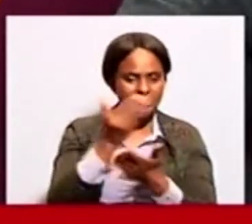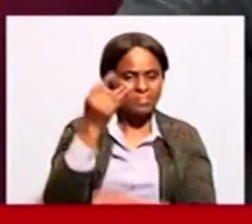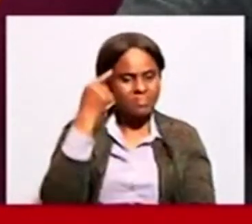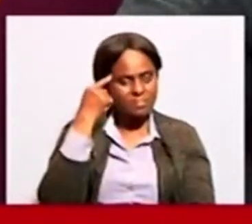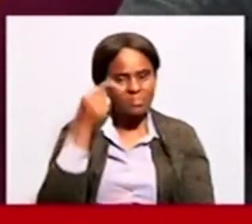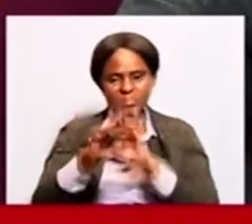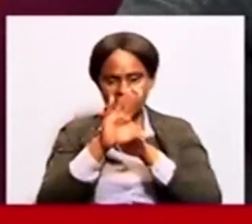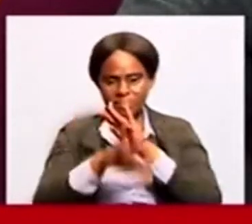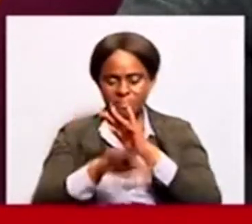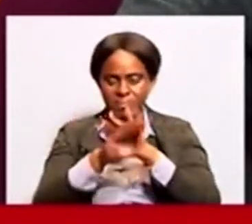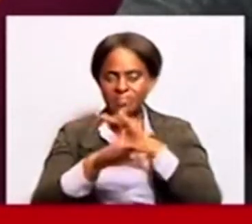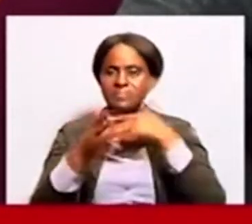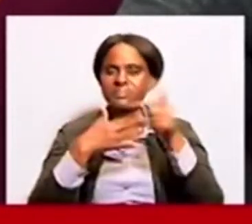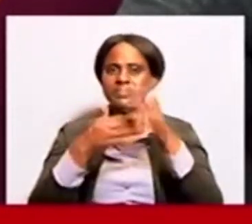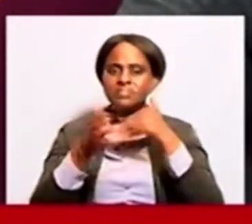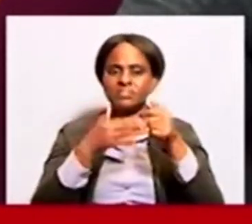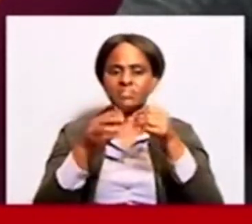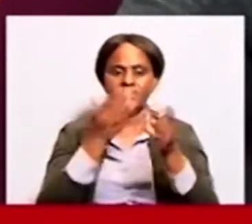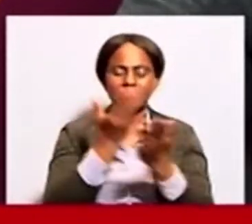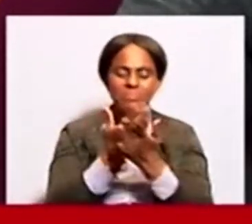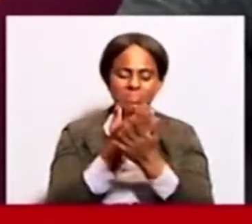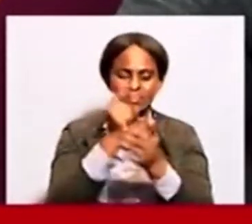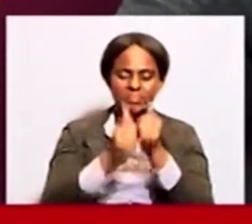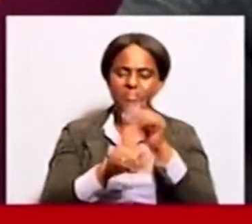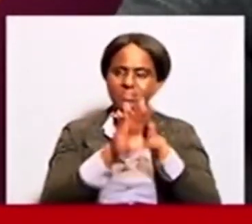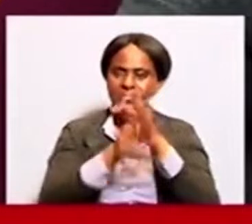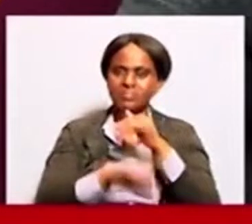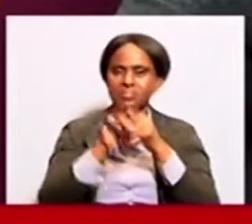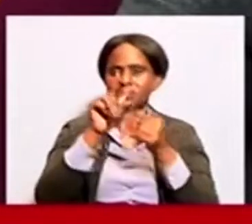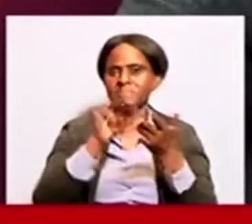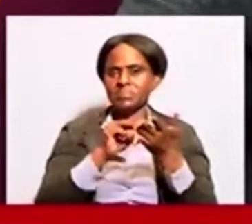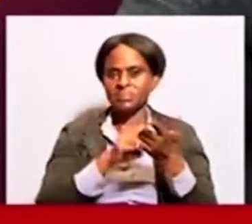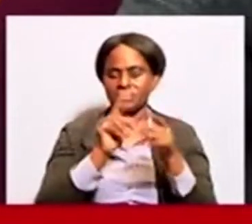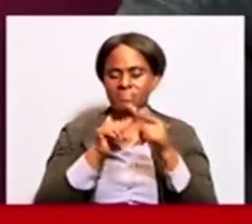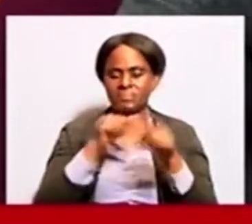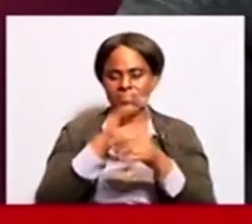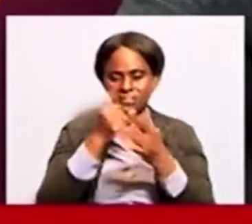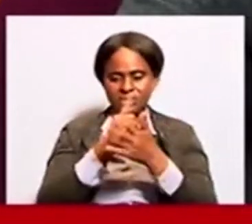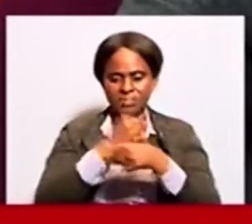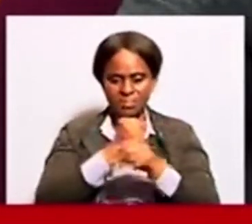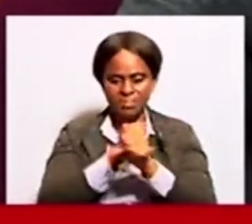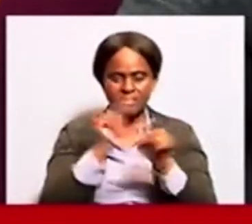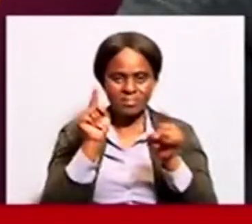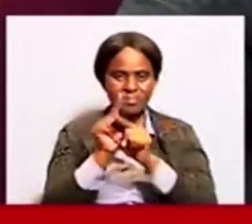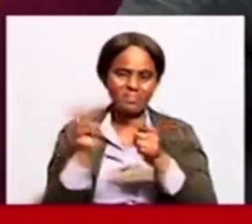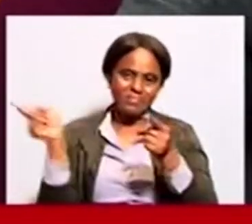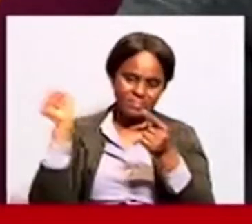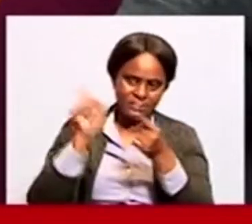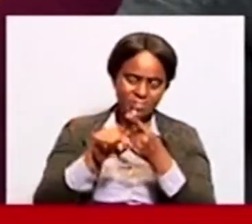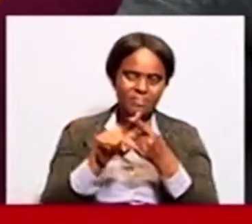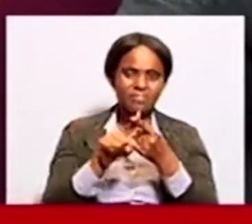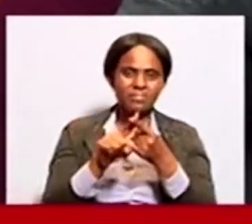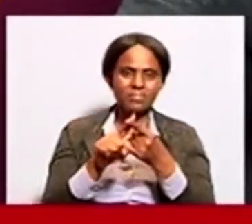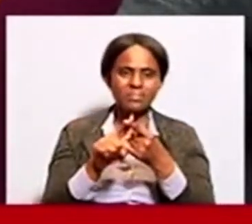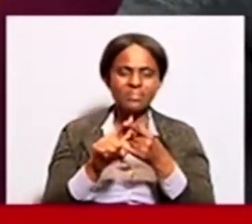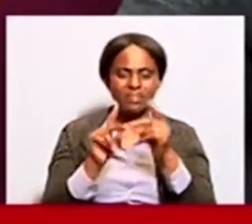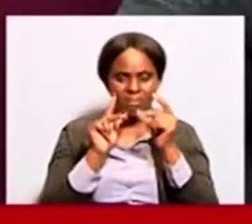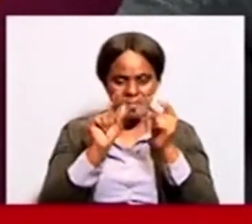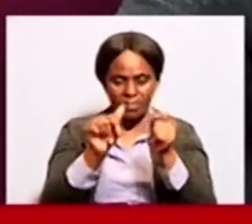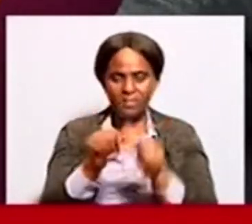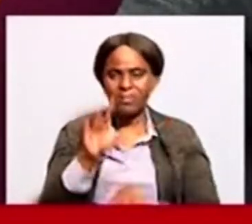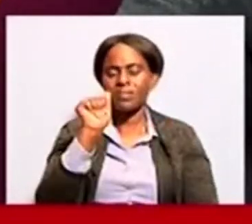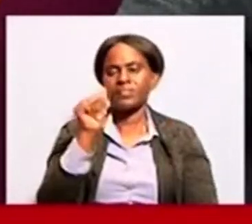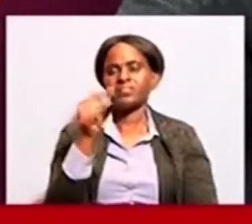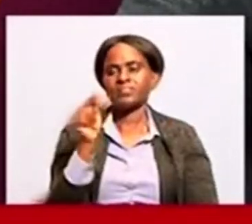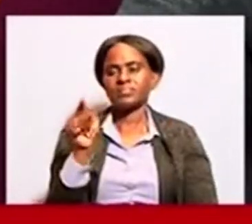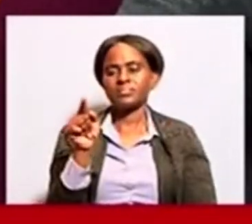under simplified bidding because they were below 1 million. But we were made to go all the way to the Attorney General.